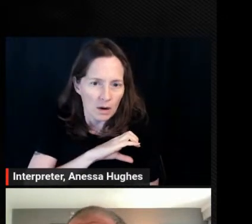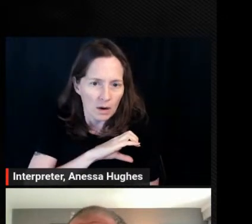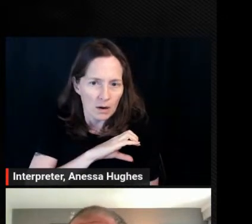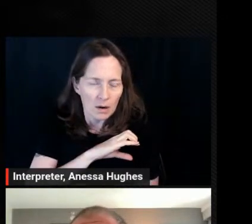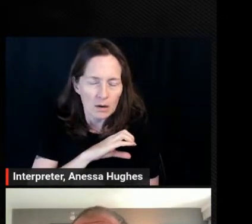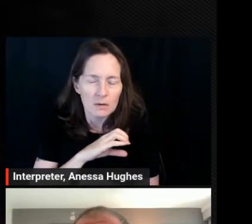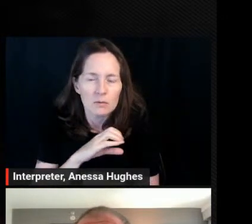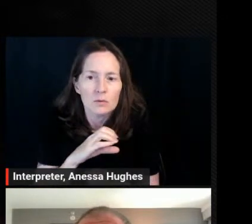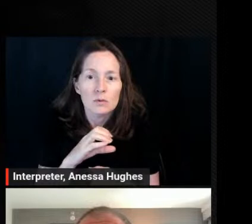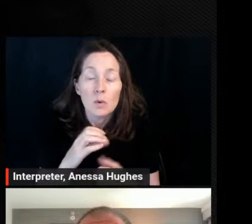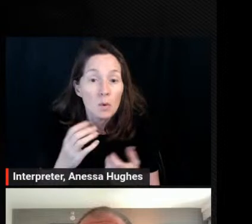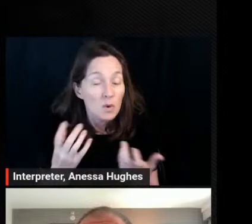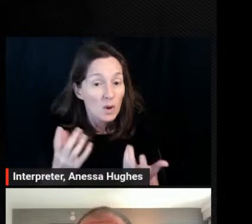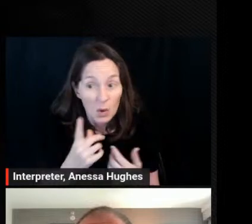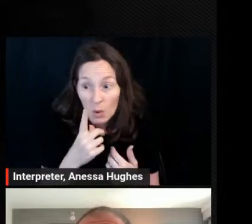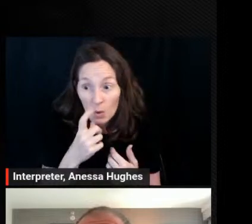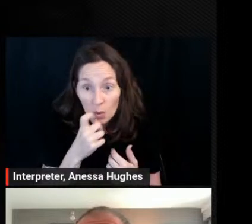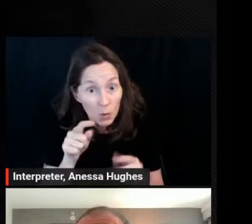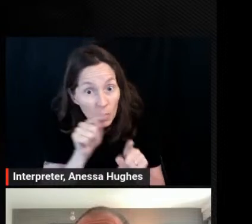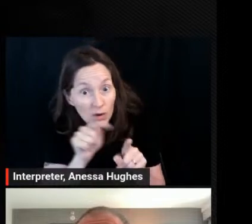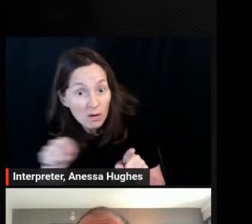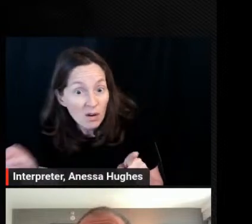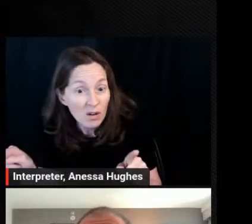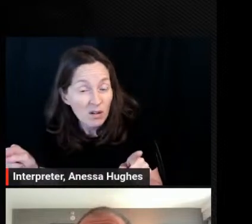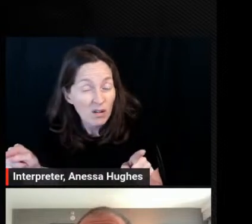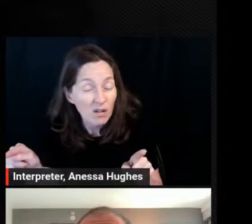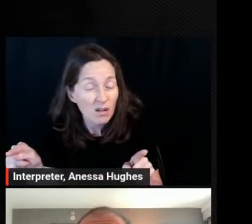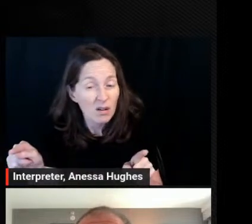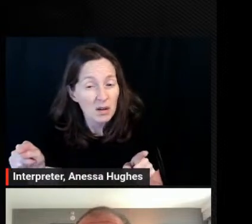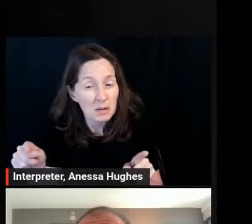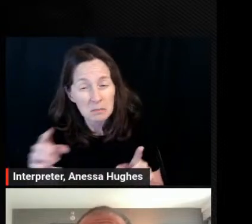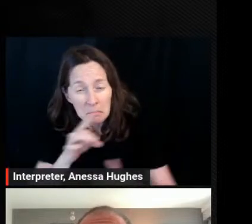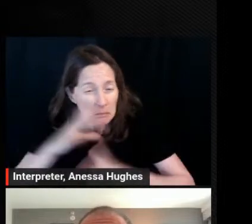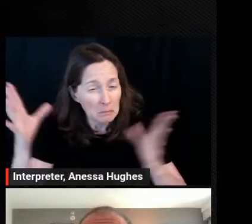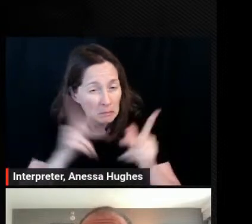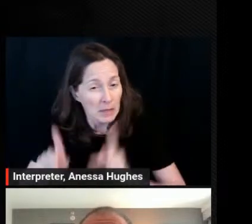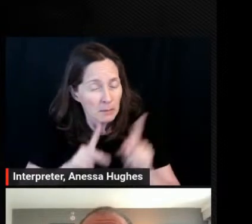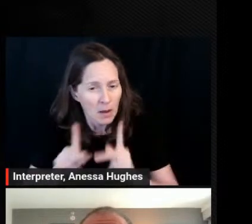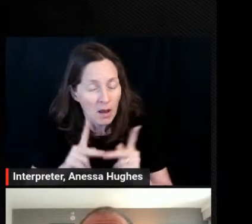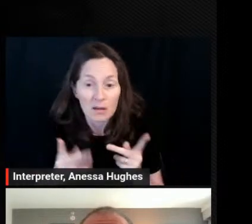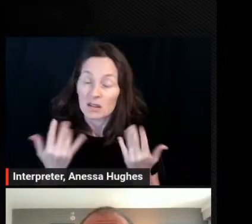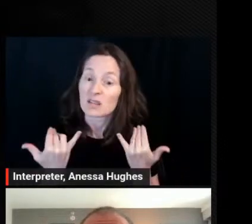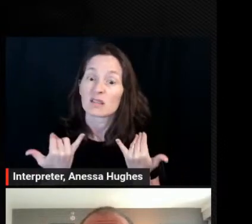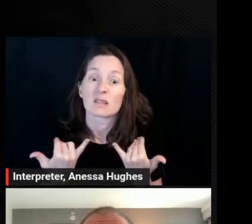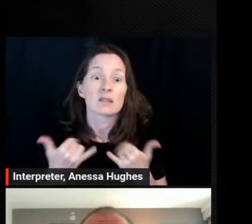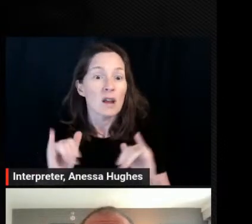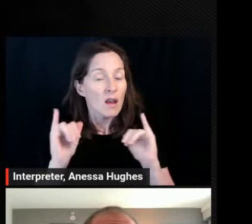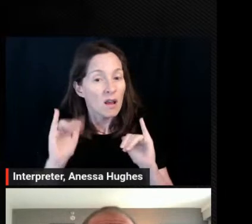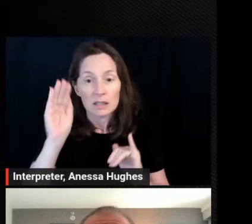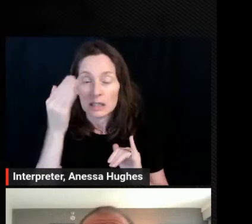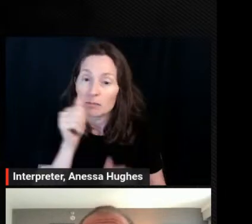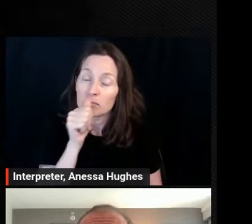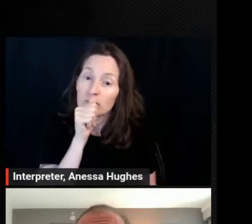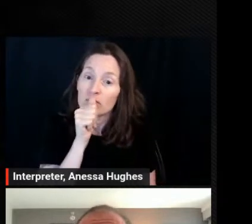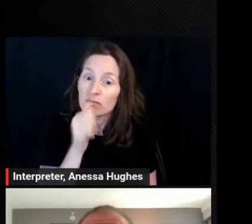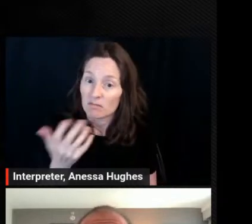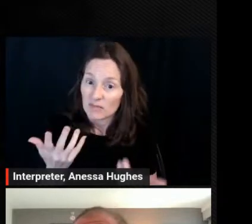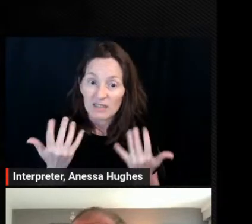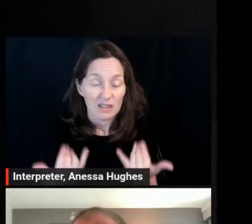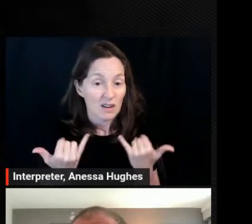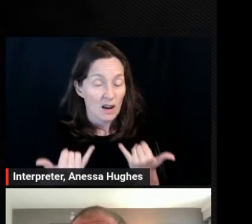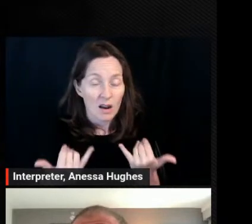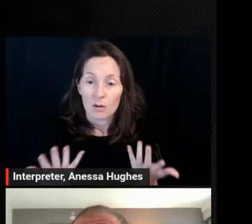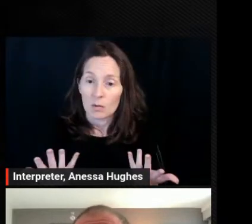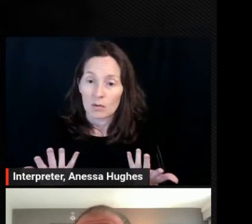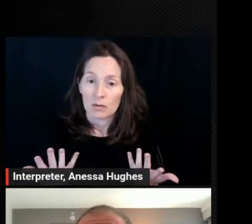these criminals still remain a secret, even today. They certainly never gave